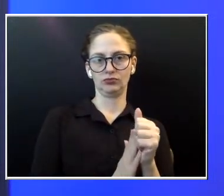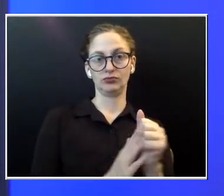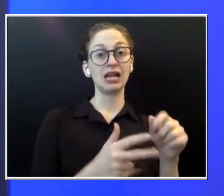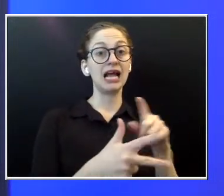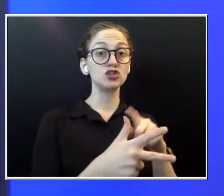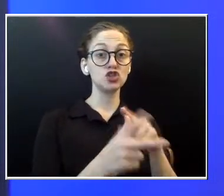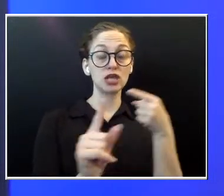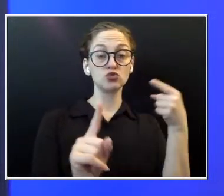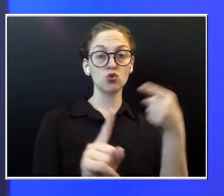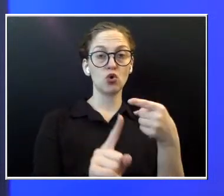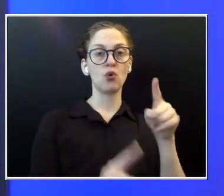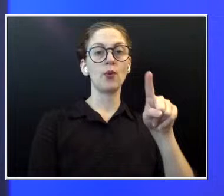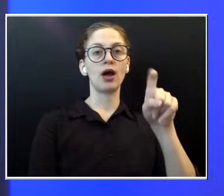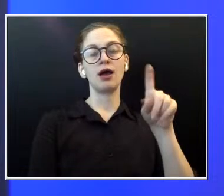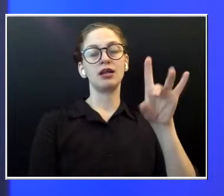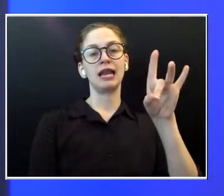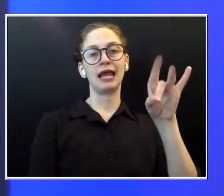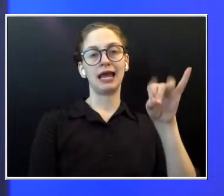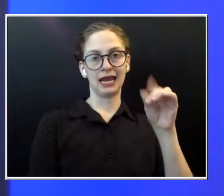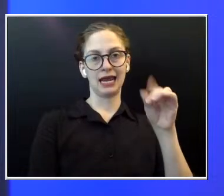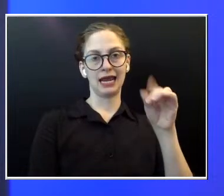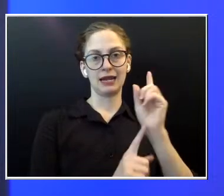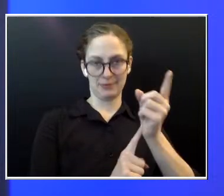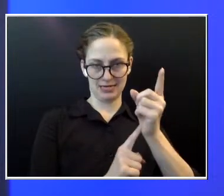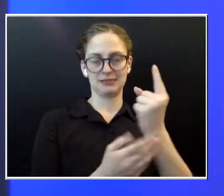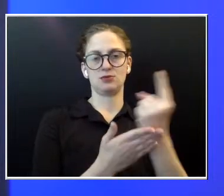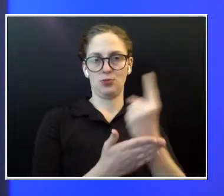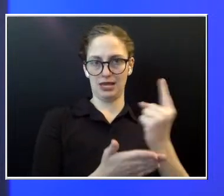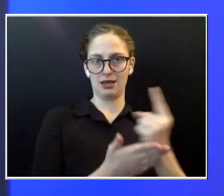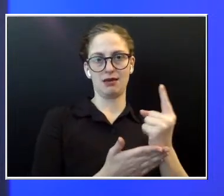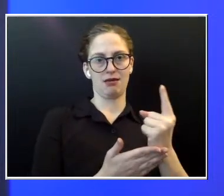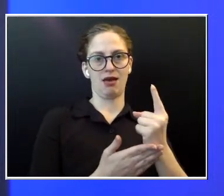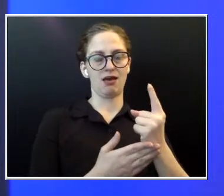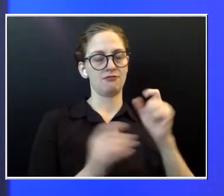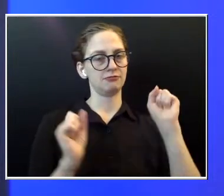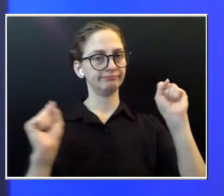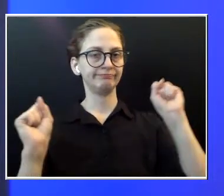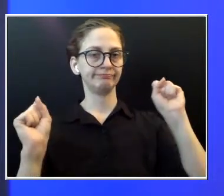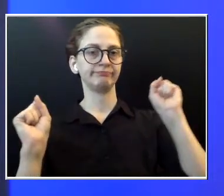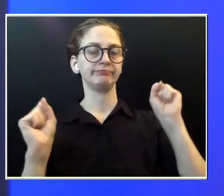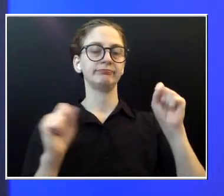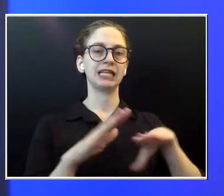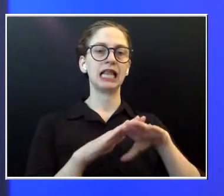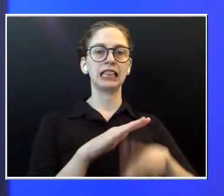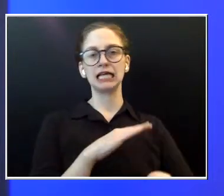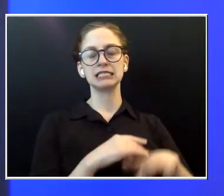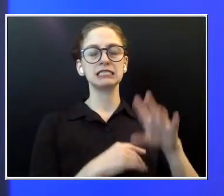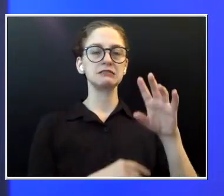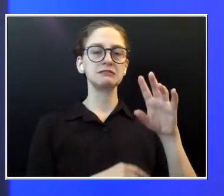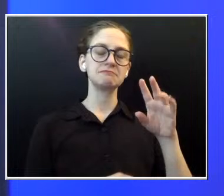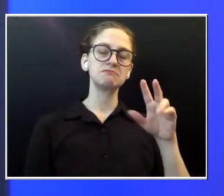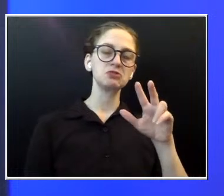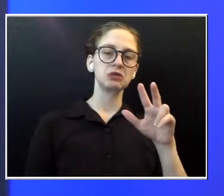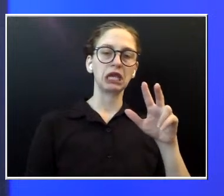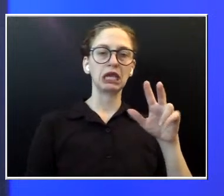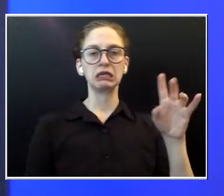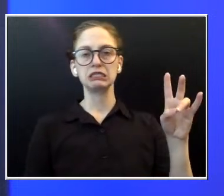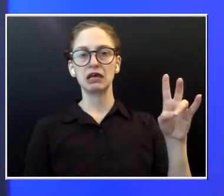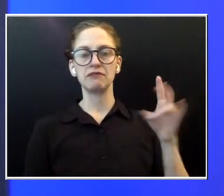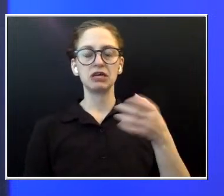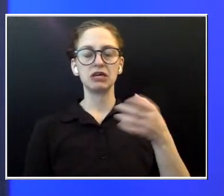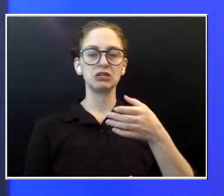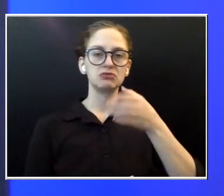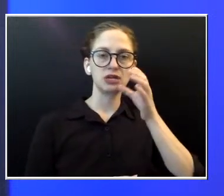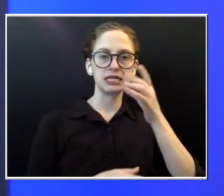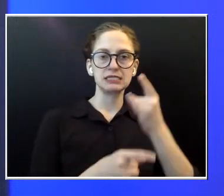a week of aerobic exercise, less than 3 to 7 drinks of alcohol. More than 7